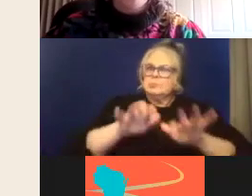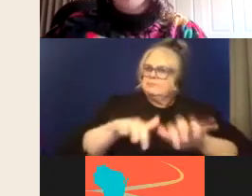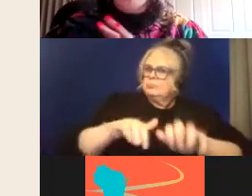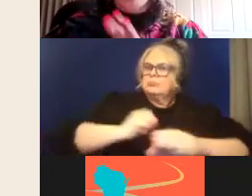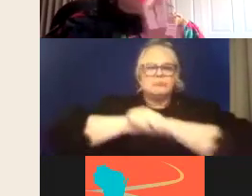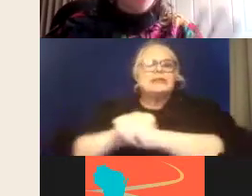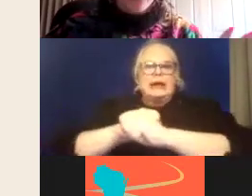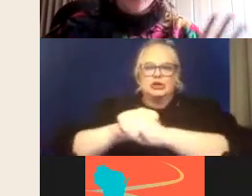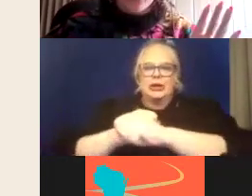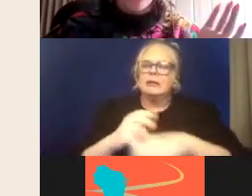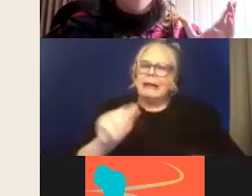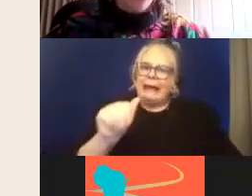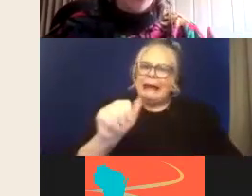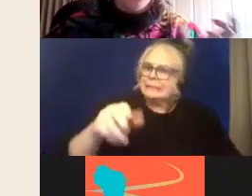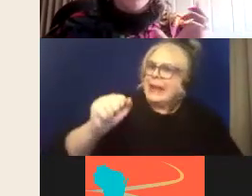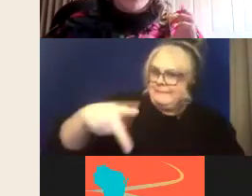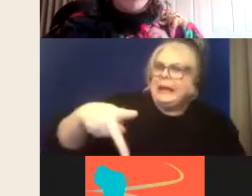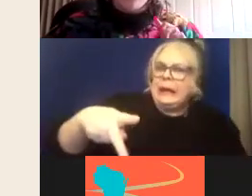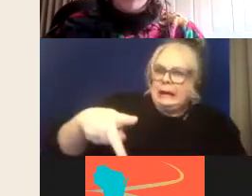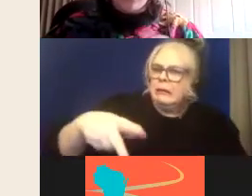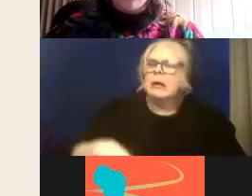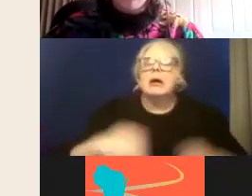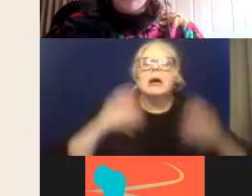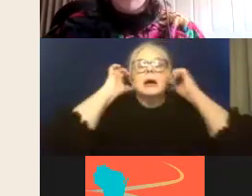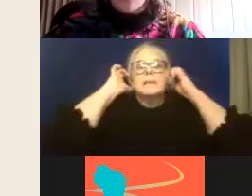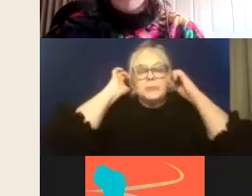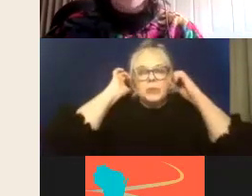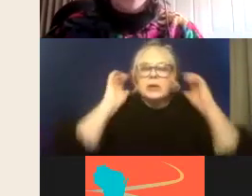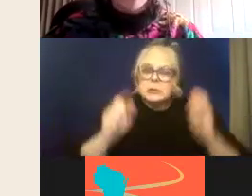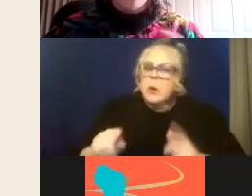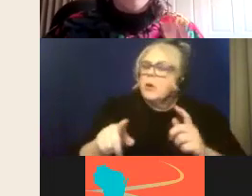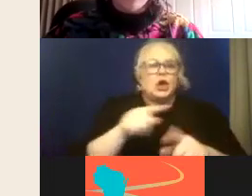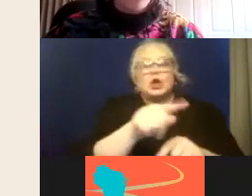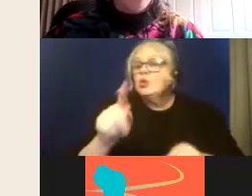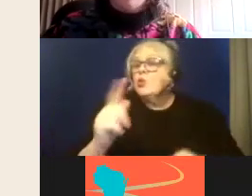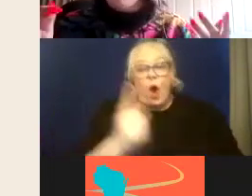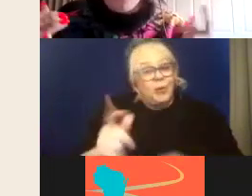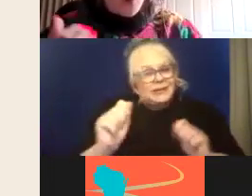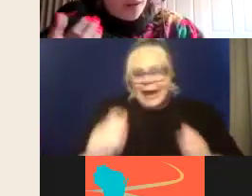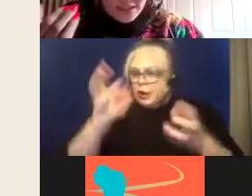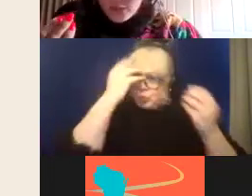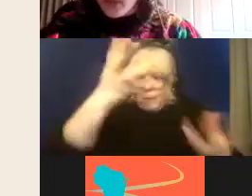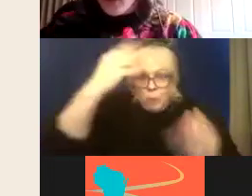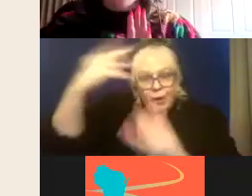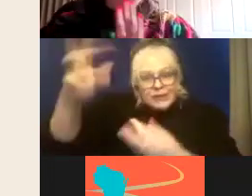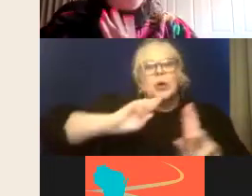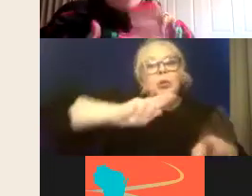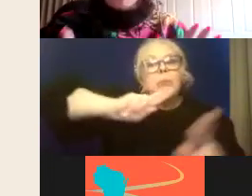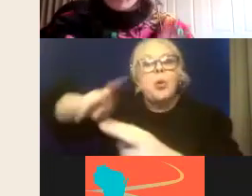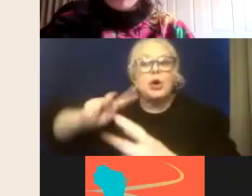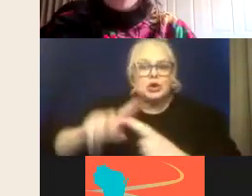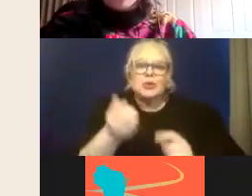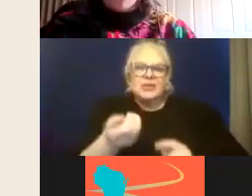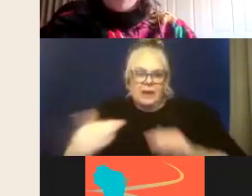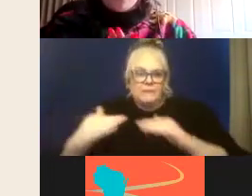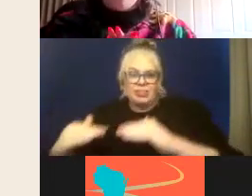enforcement. So you can always report to multiple of these sources as well. It'll involve more contact with law enforcement, that